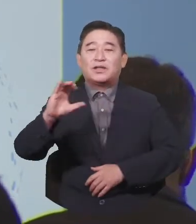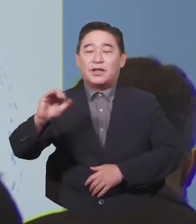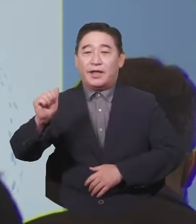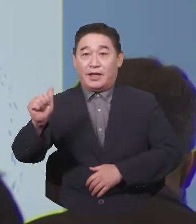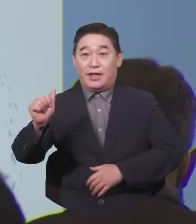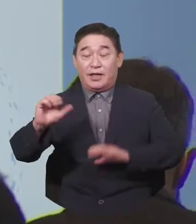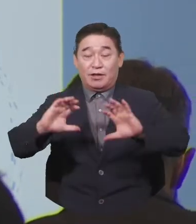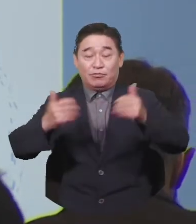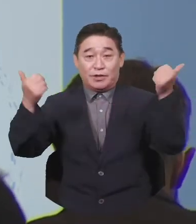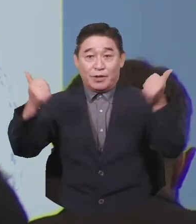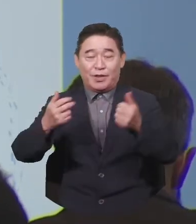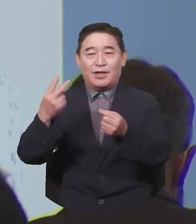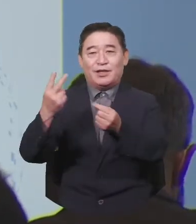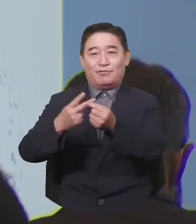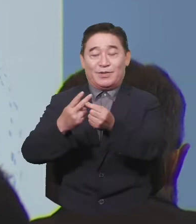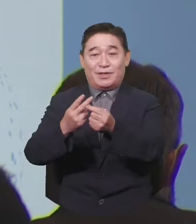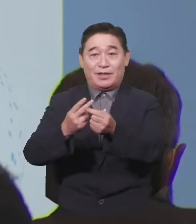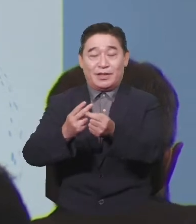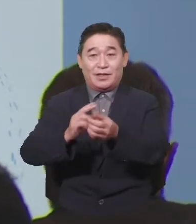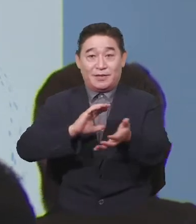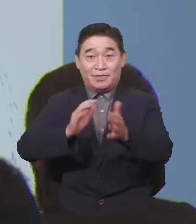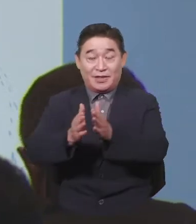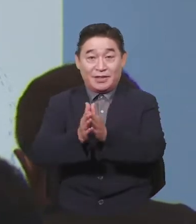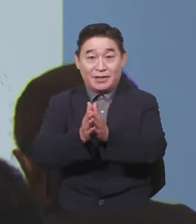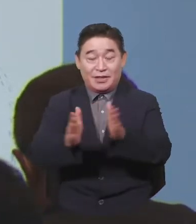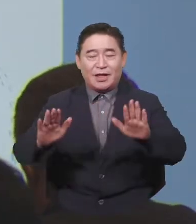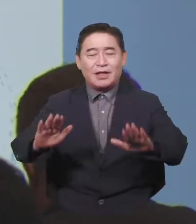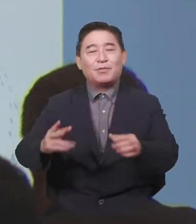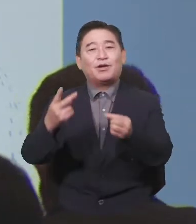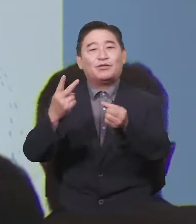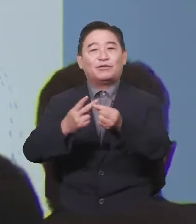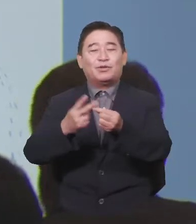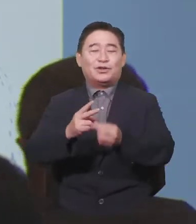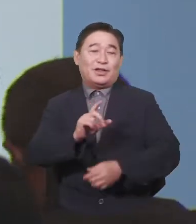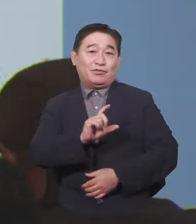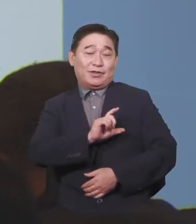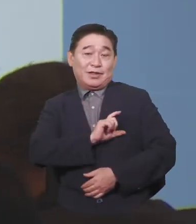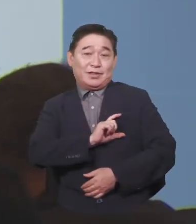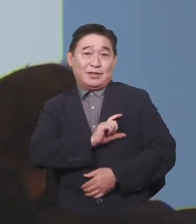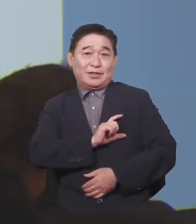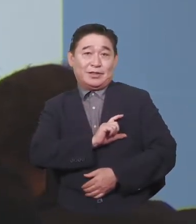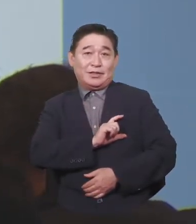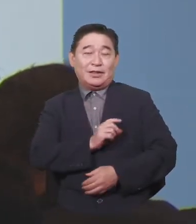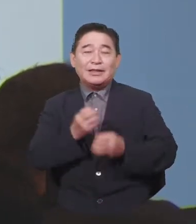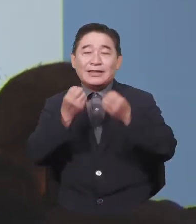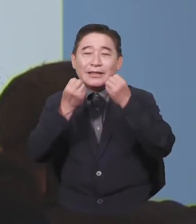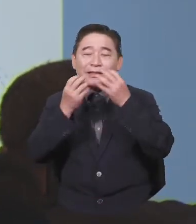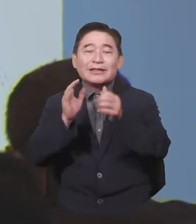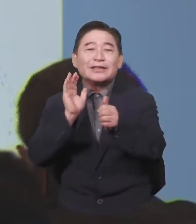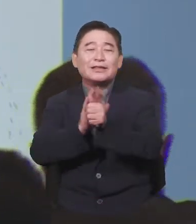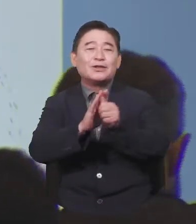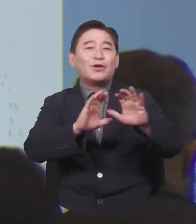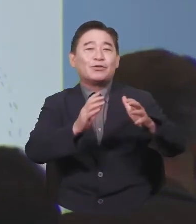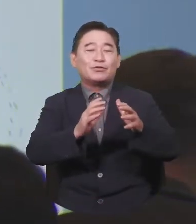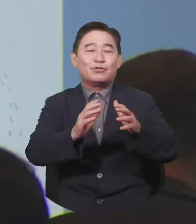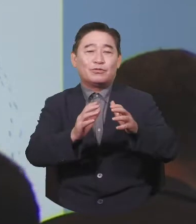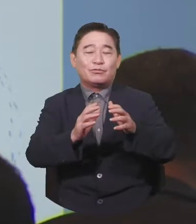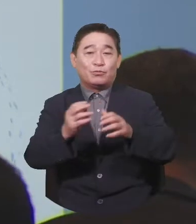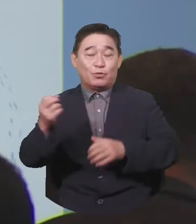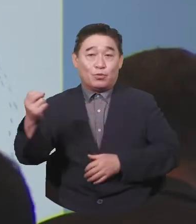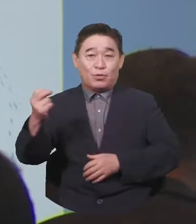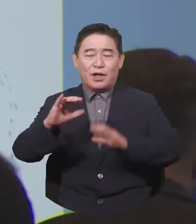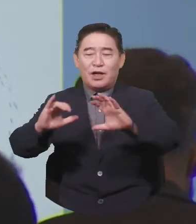Conference. And the second session will be held under the theme of New Emerging Donors, Changing Landscape, which